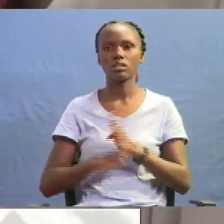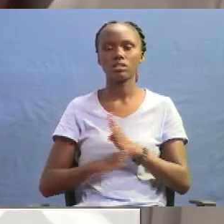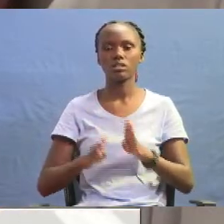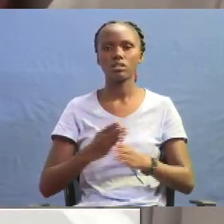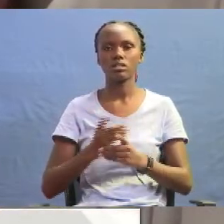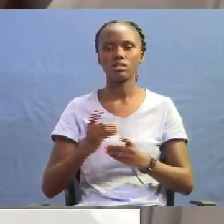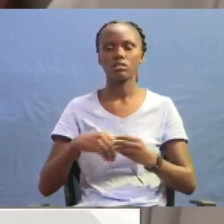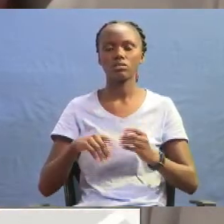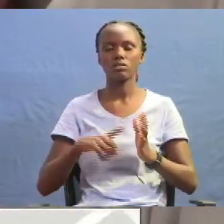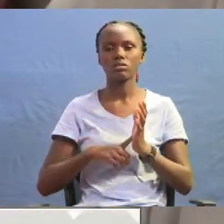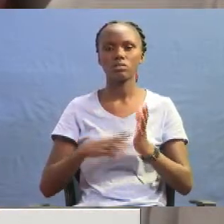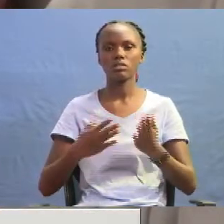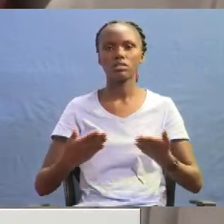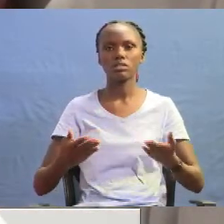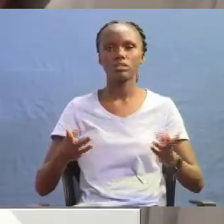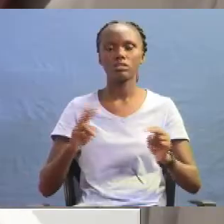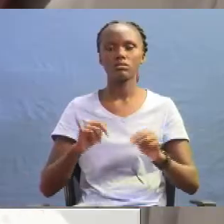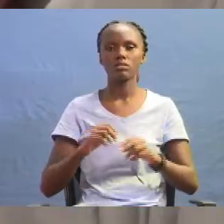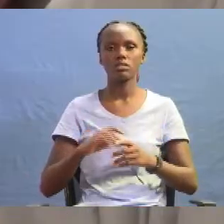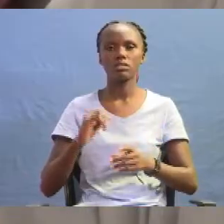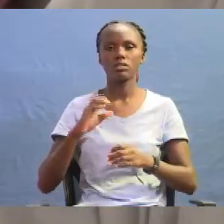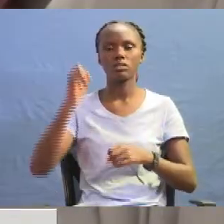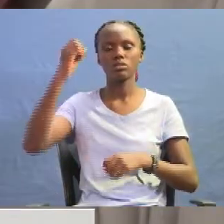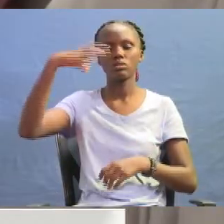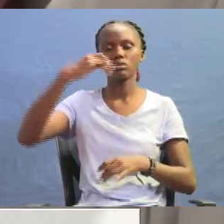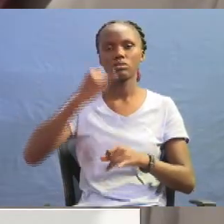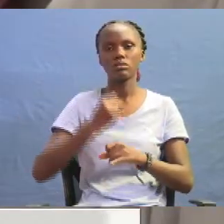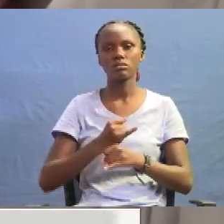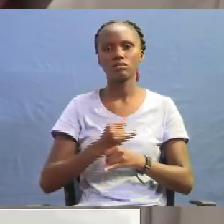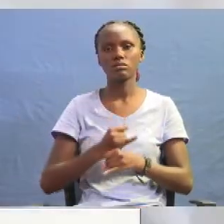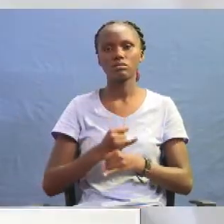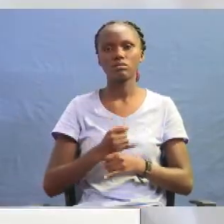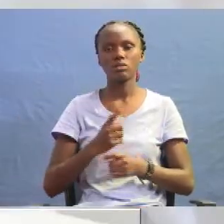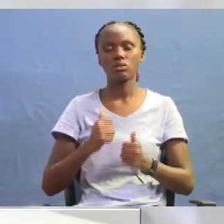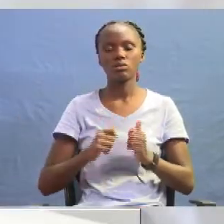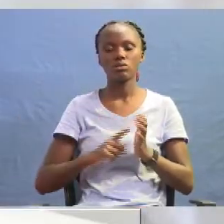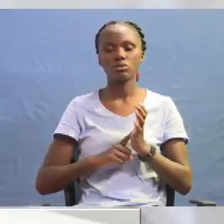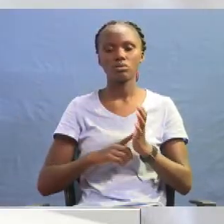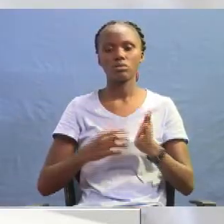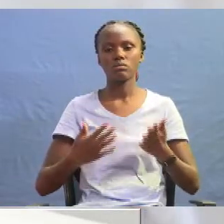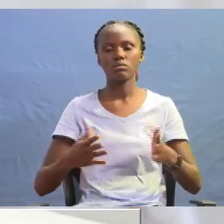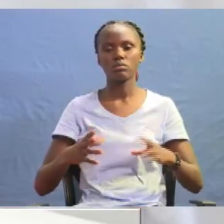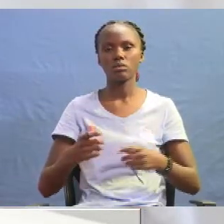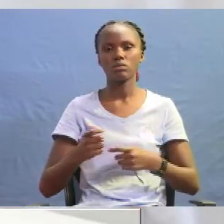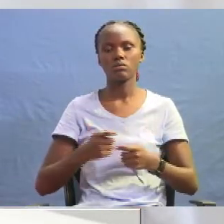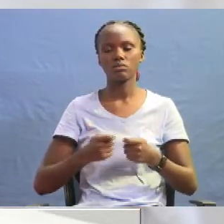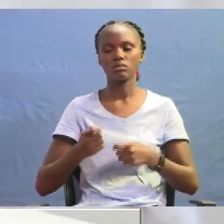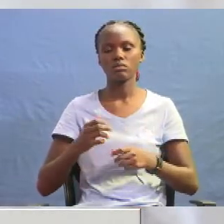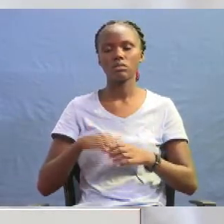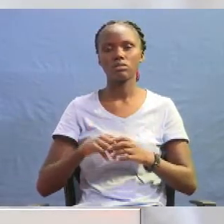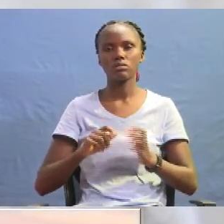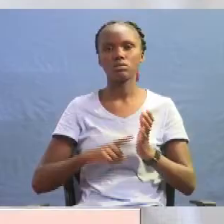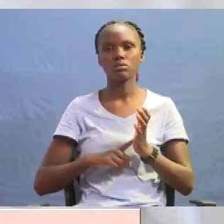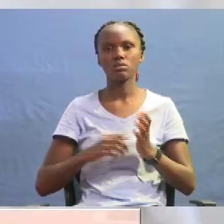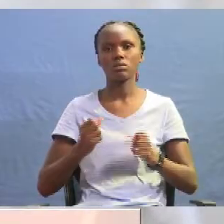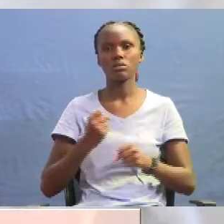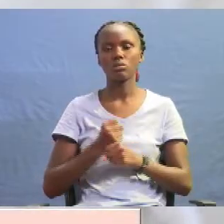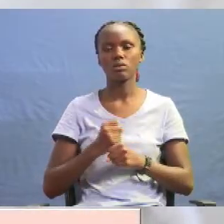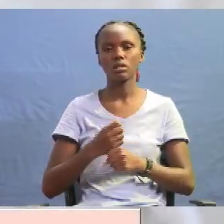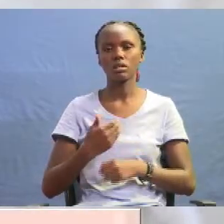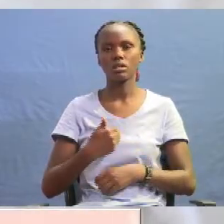including purchasing materials from local Juakali artisans. He encouraged artisans to participate directly in the implementation of the